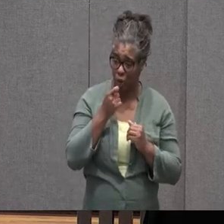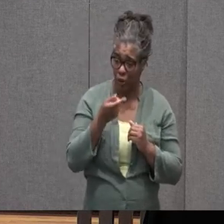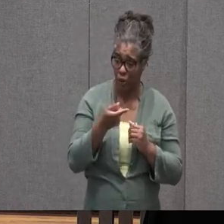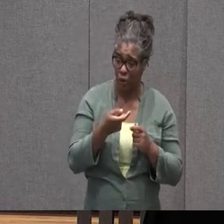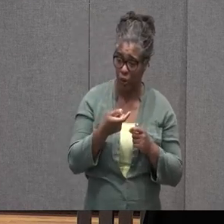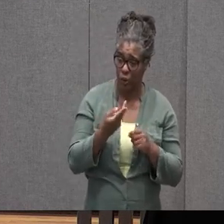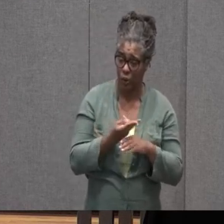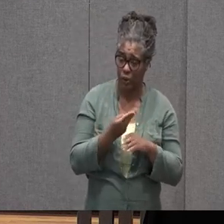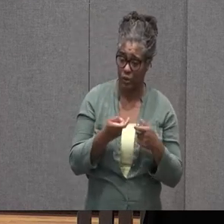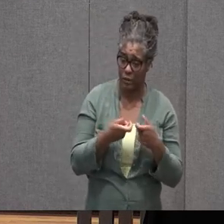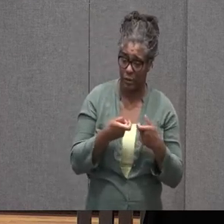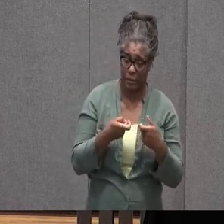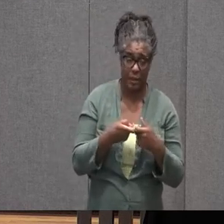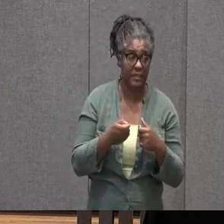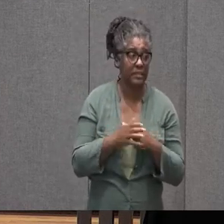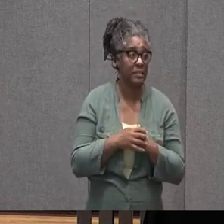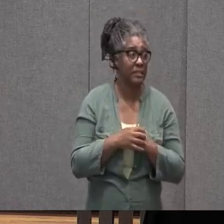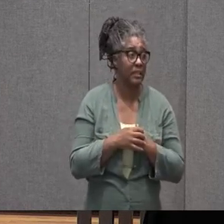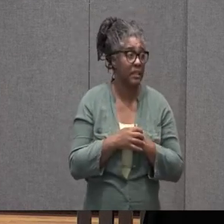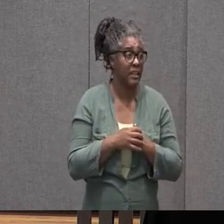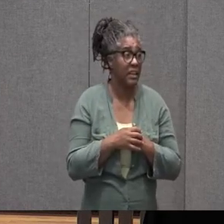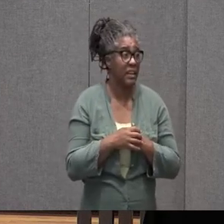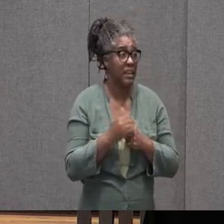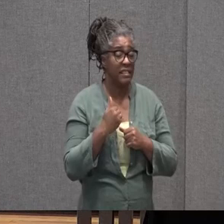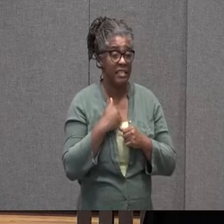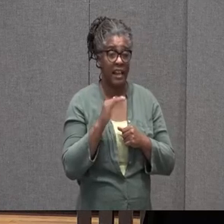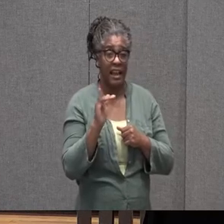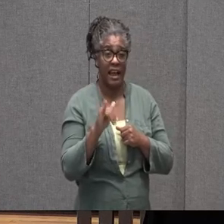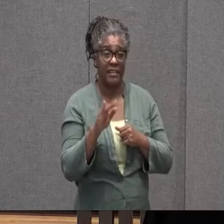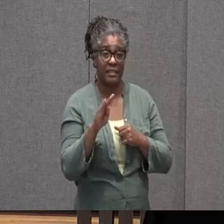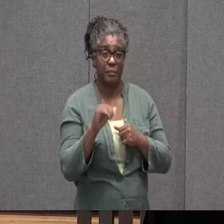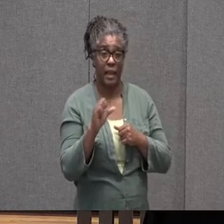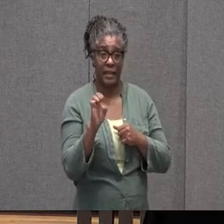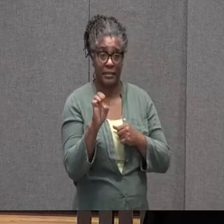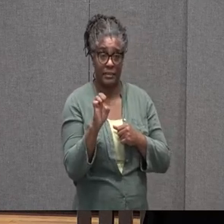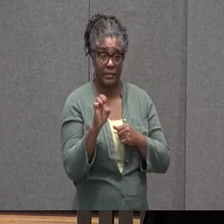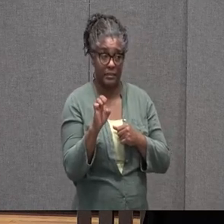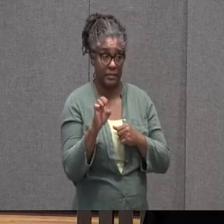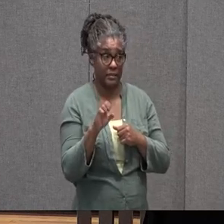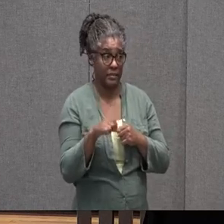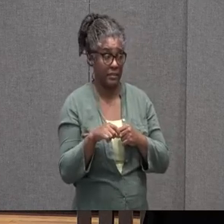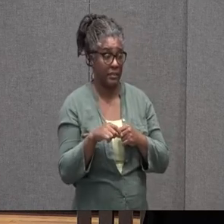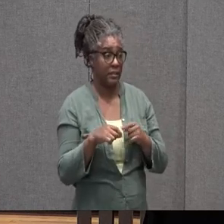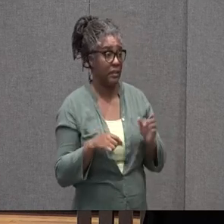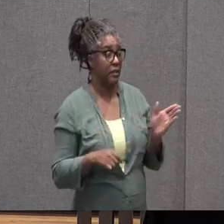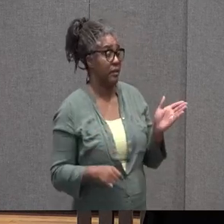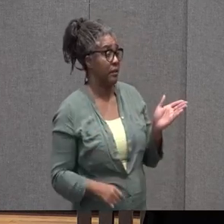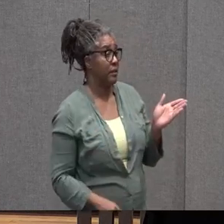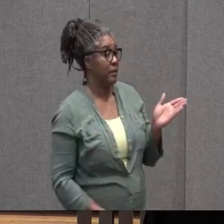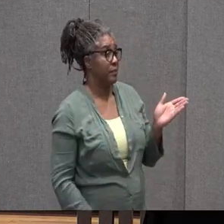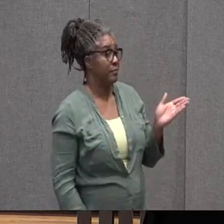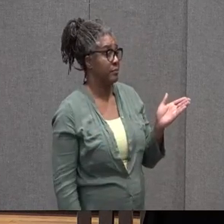I'm a little worried. And this one has the base so I could kind of get it over here. Ms. Garcia,